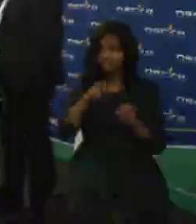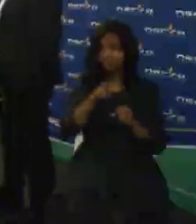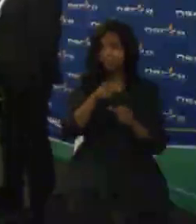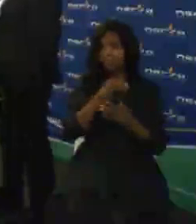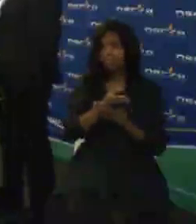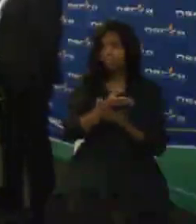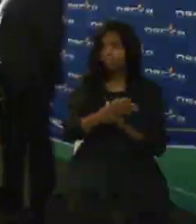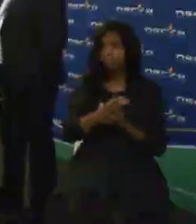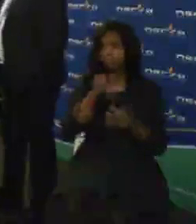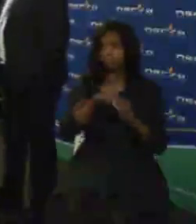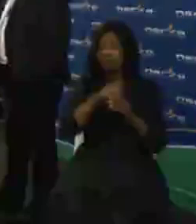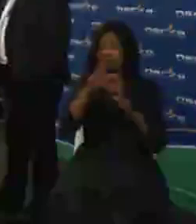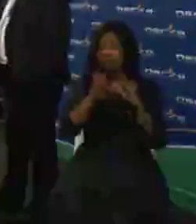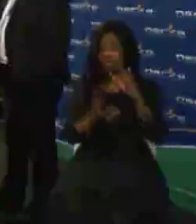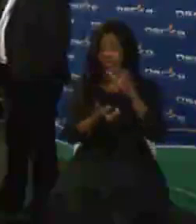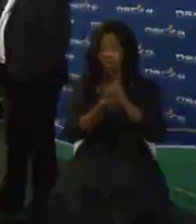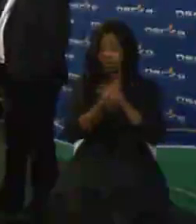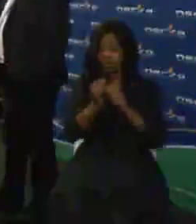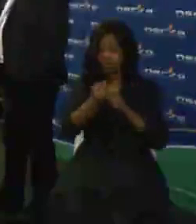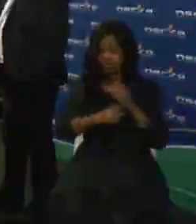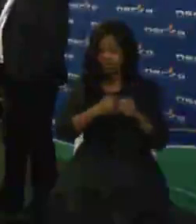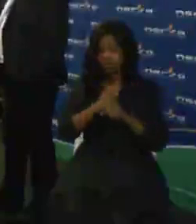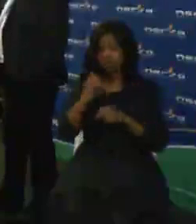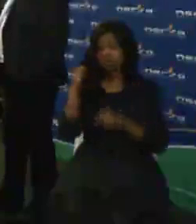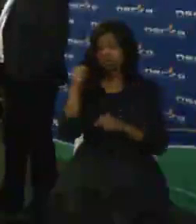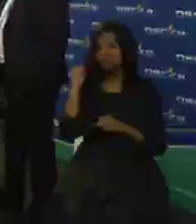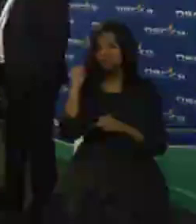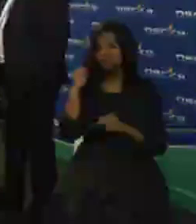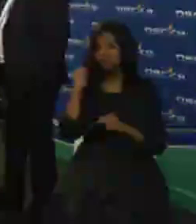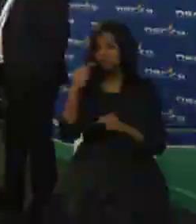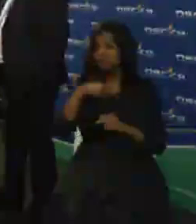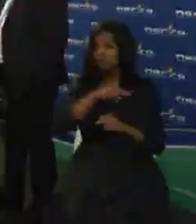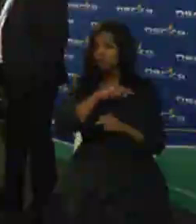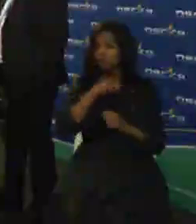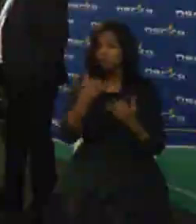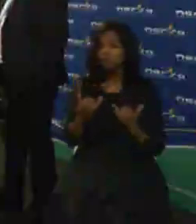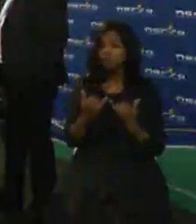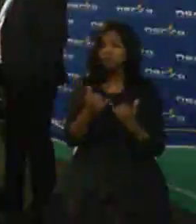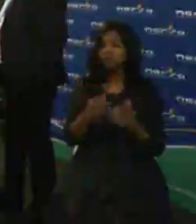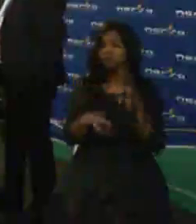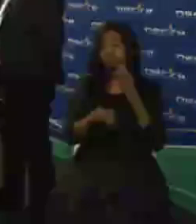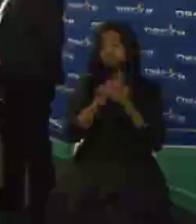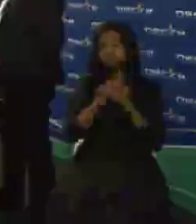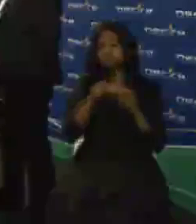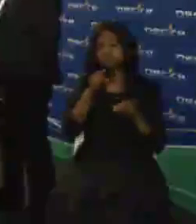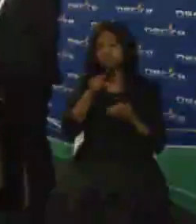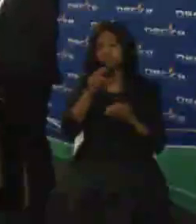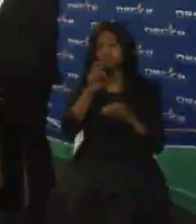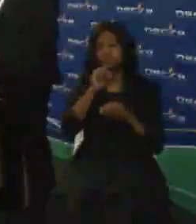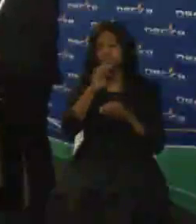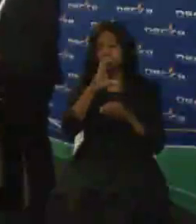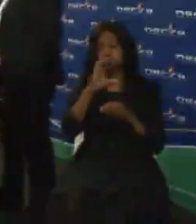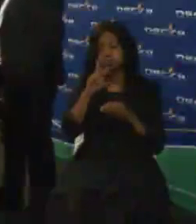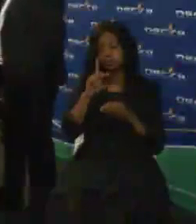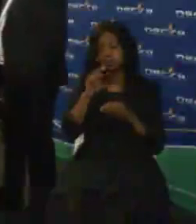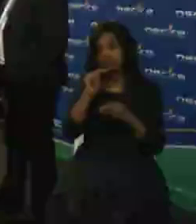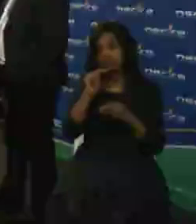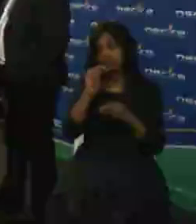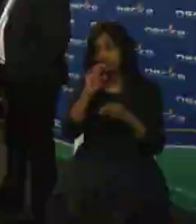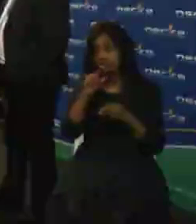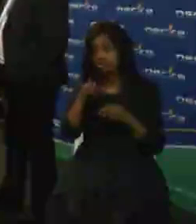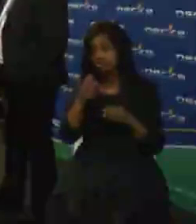said in the closing yesterday, we've now included the McKinsey recovery of R1